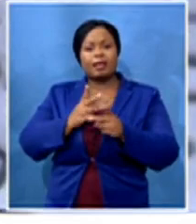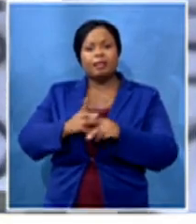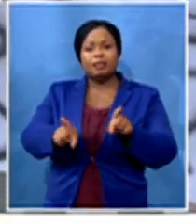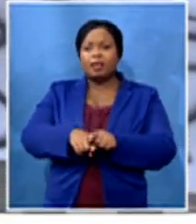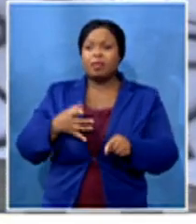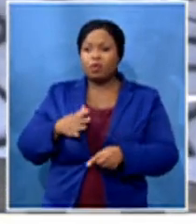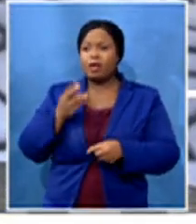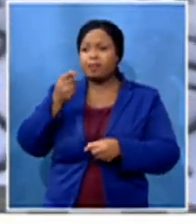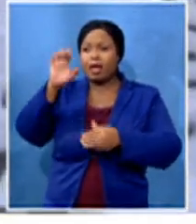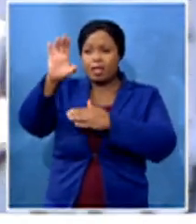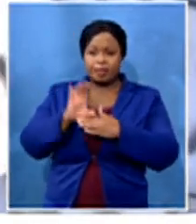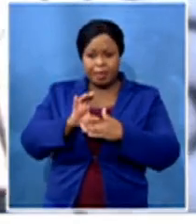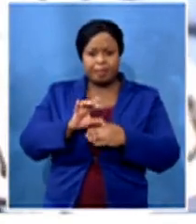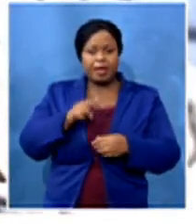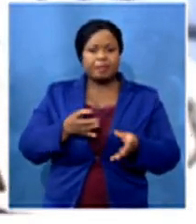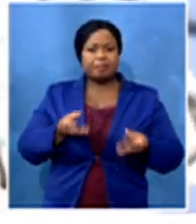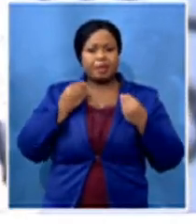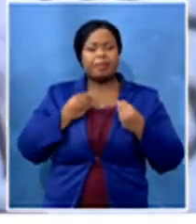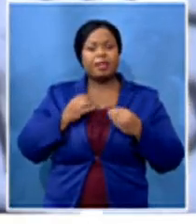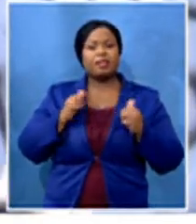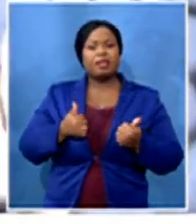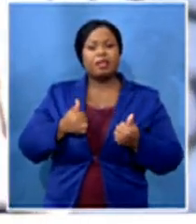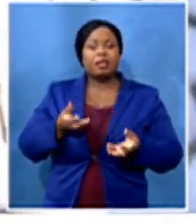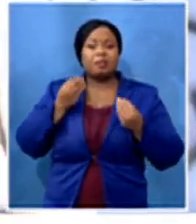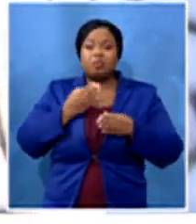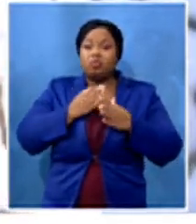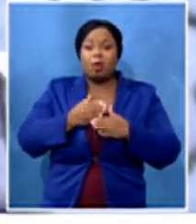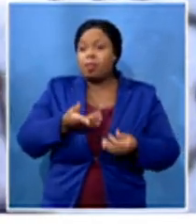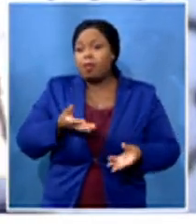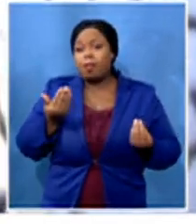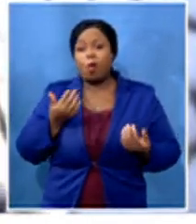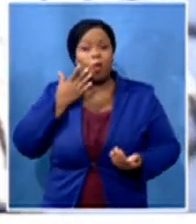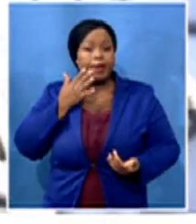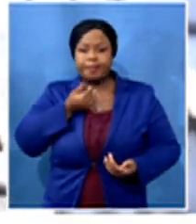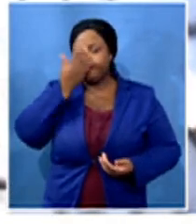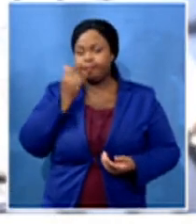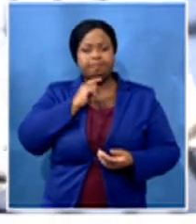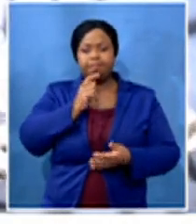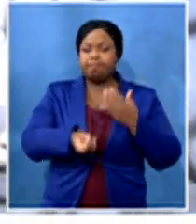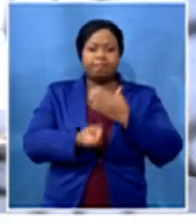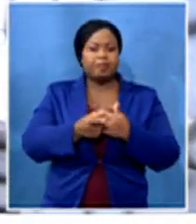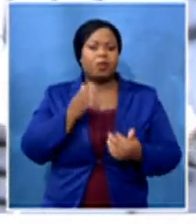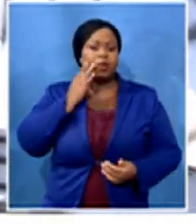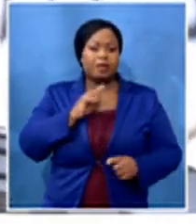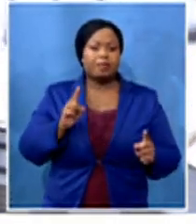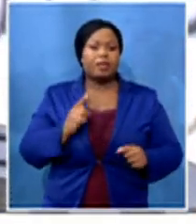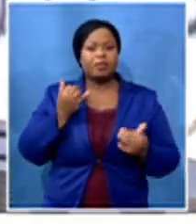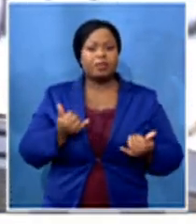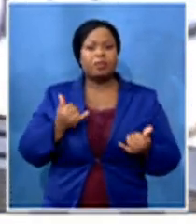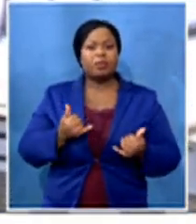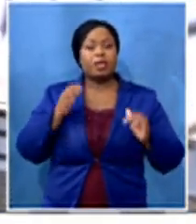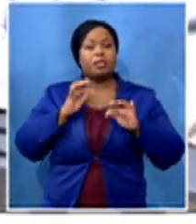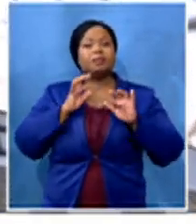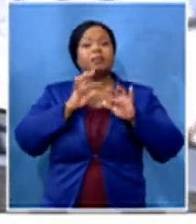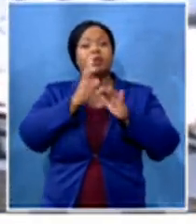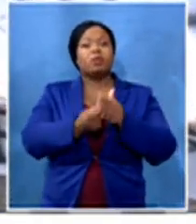survive until they can get a job, and we don't know when that is likely to happen. But essentially today's march is going